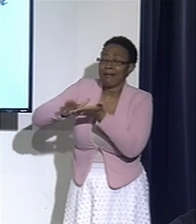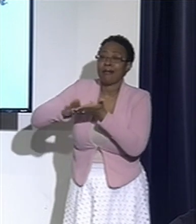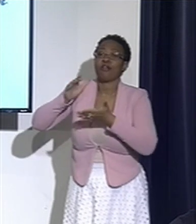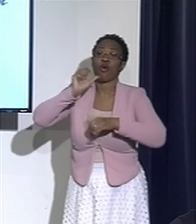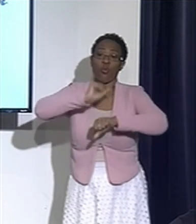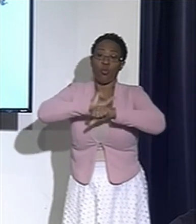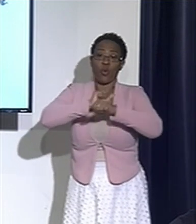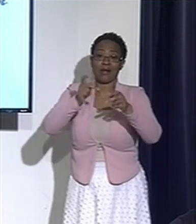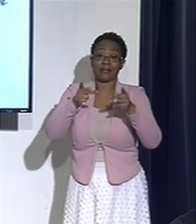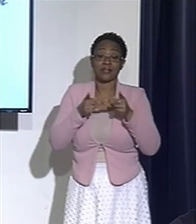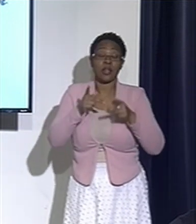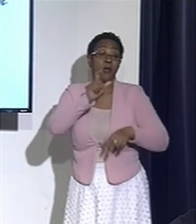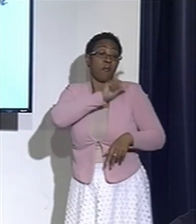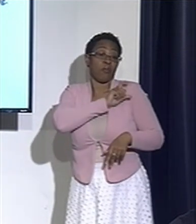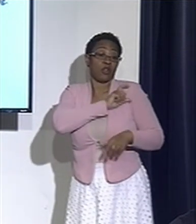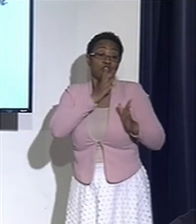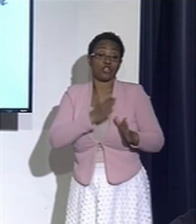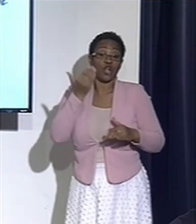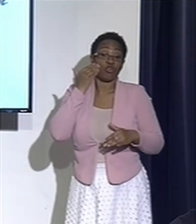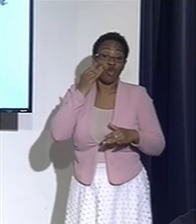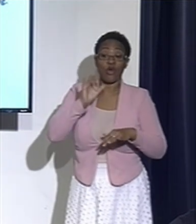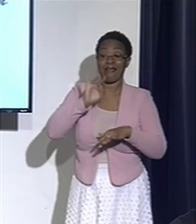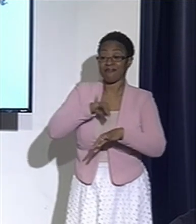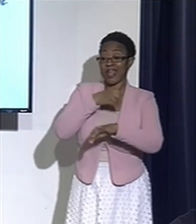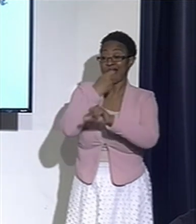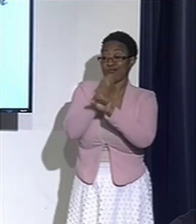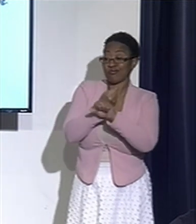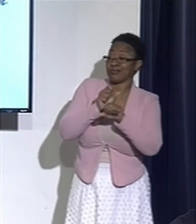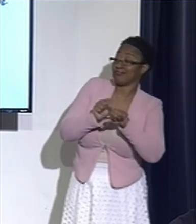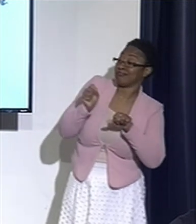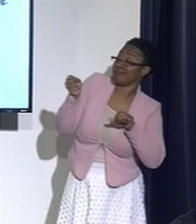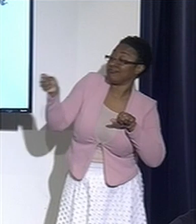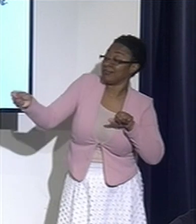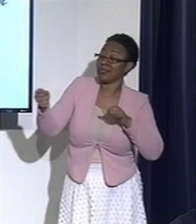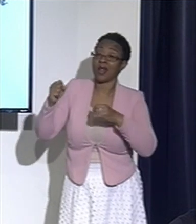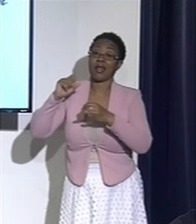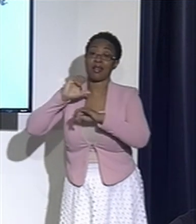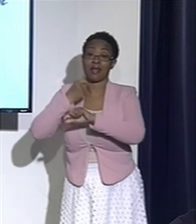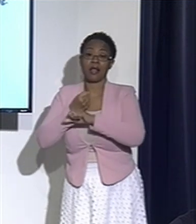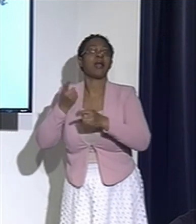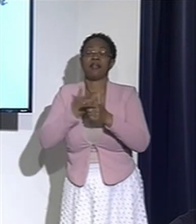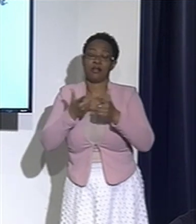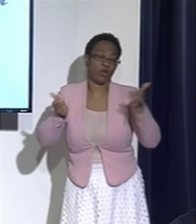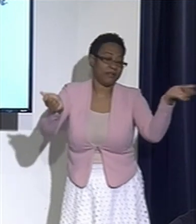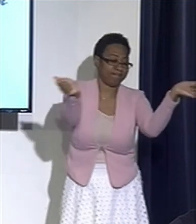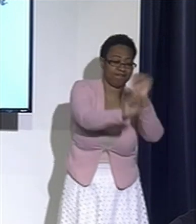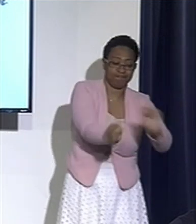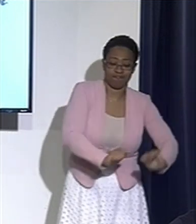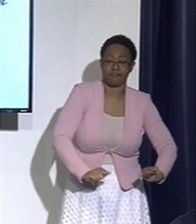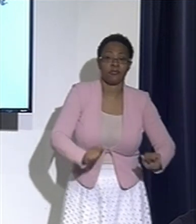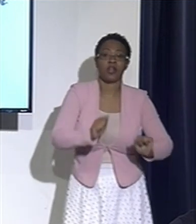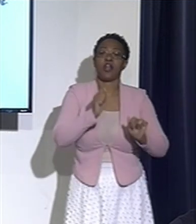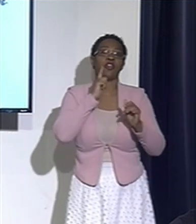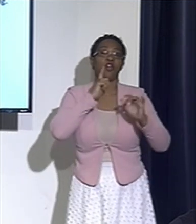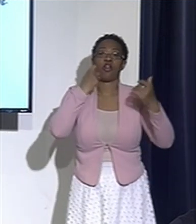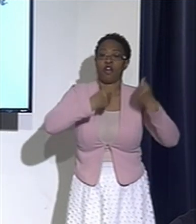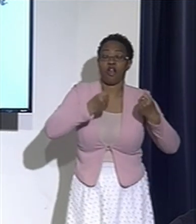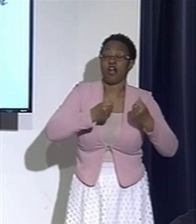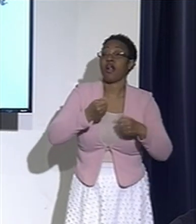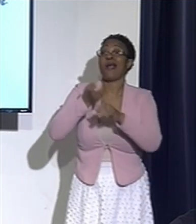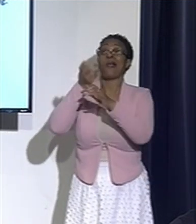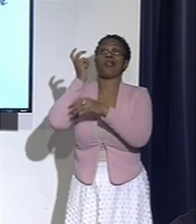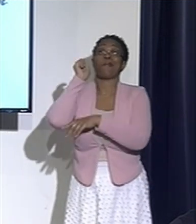every time they drop somebody who's been arrested off at the lockup, first thing that happens is the car is washed out. The buses drivers